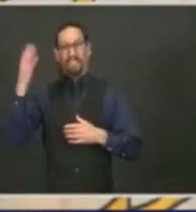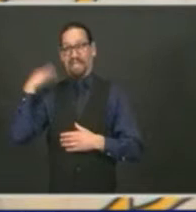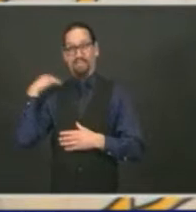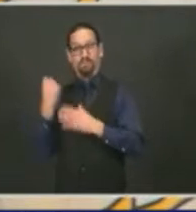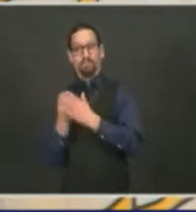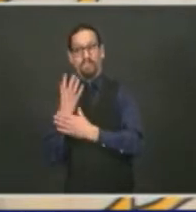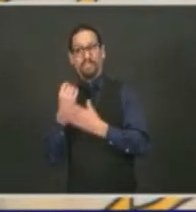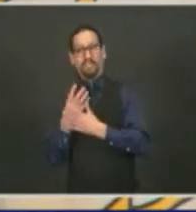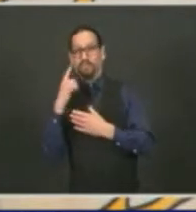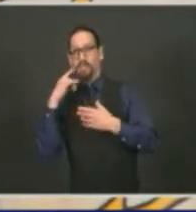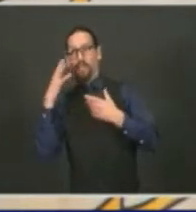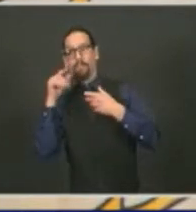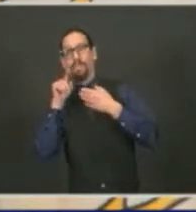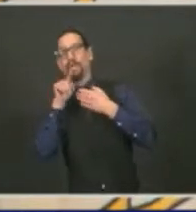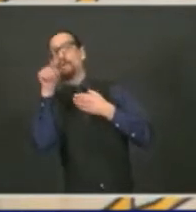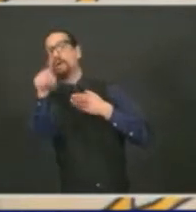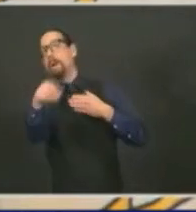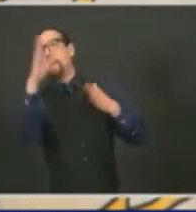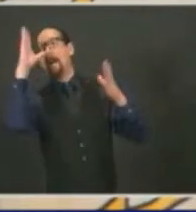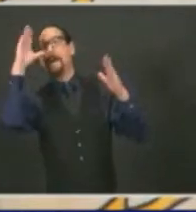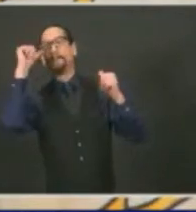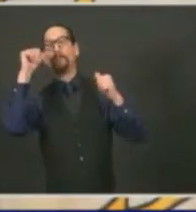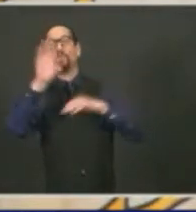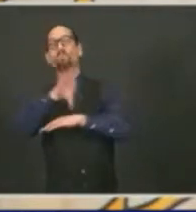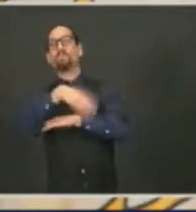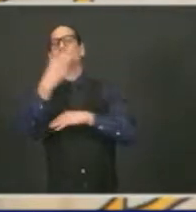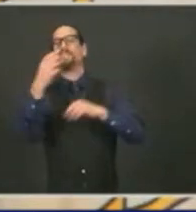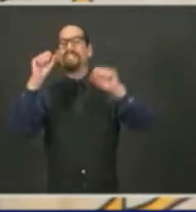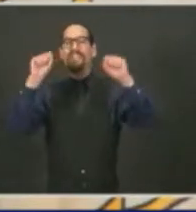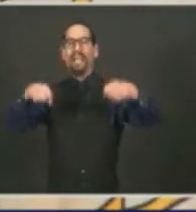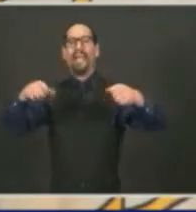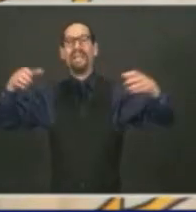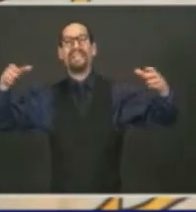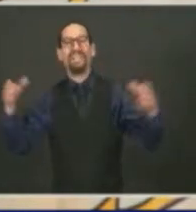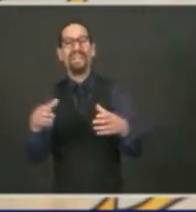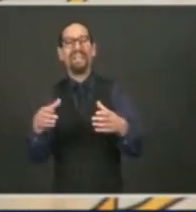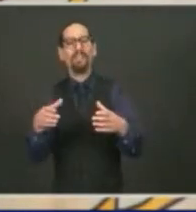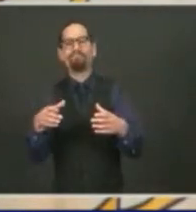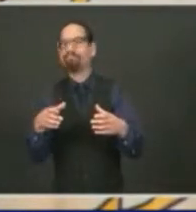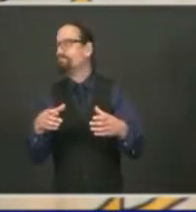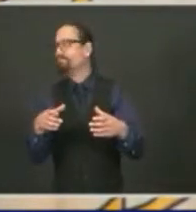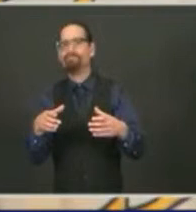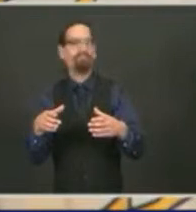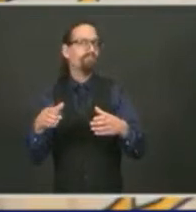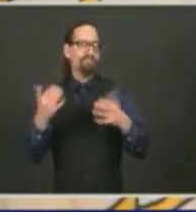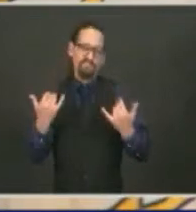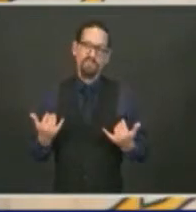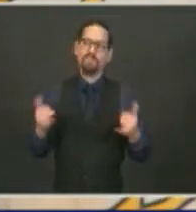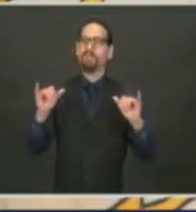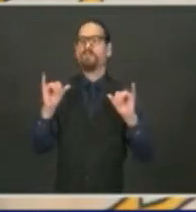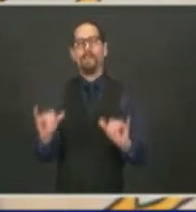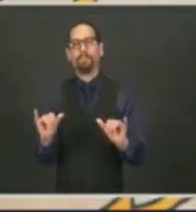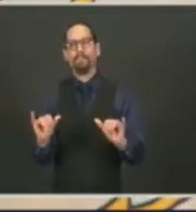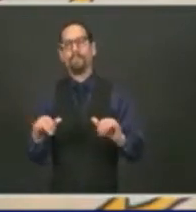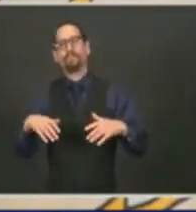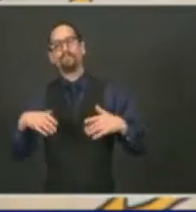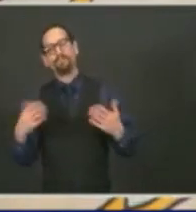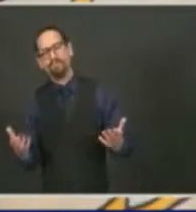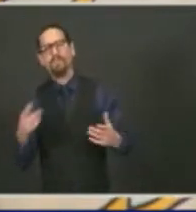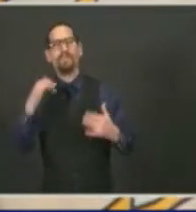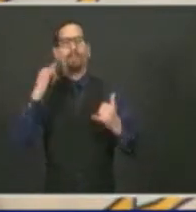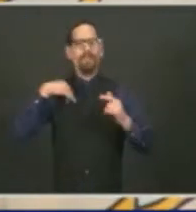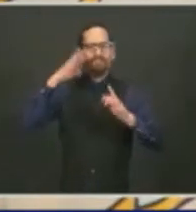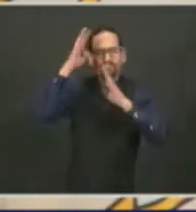we are. So we're all gonna have to reinvent our family traditions this Christmas. And I'm asking